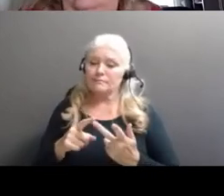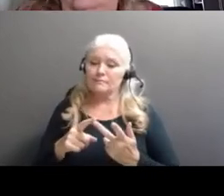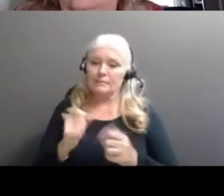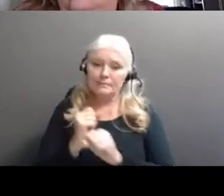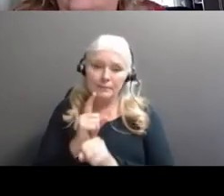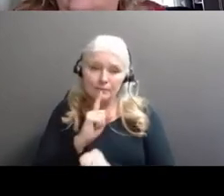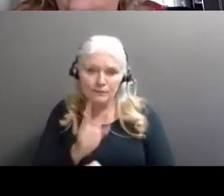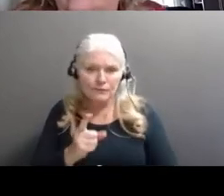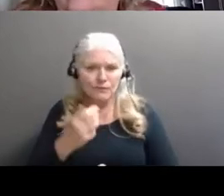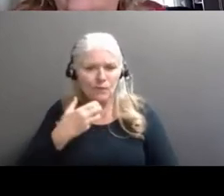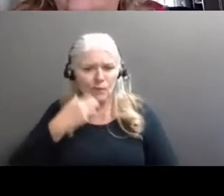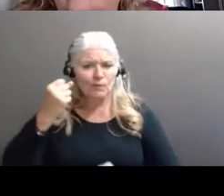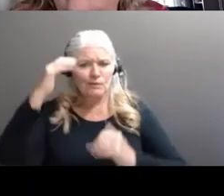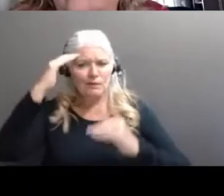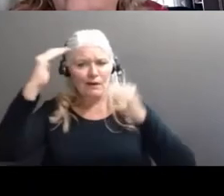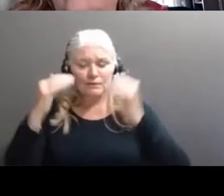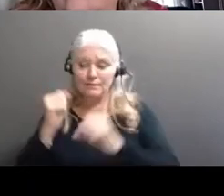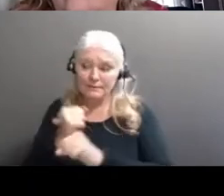to be safe in community,